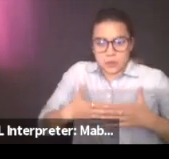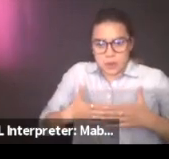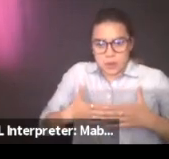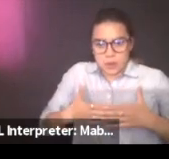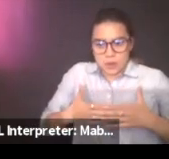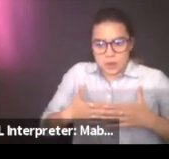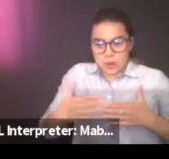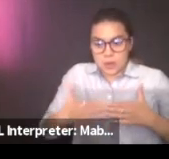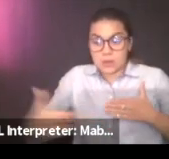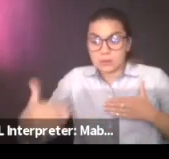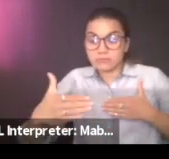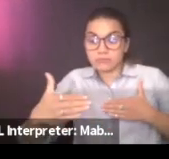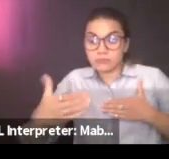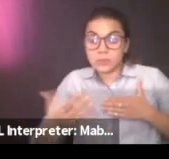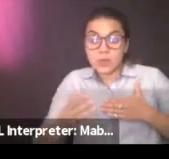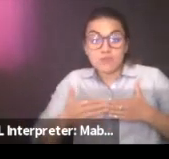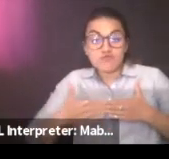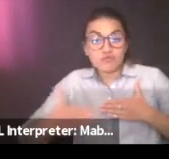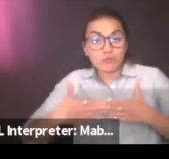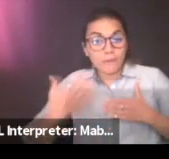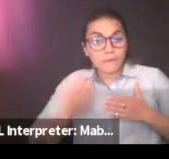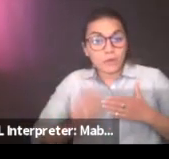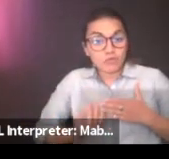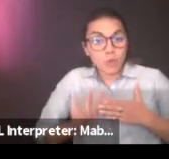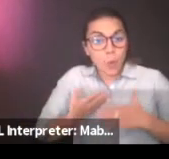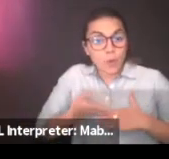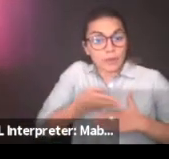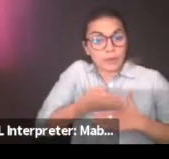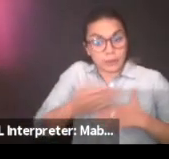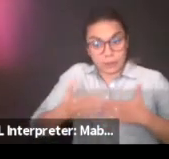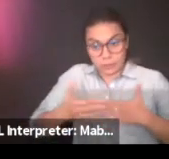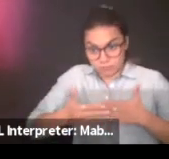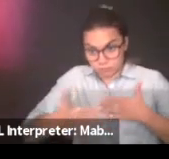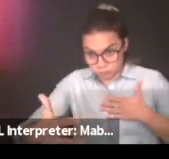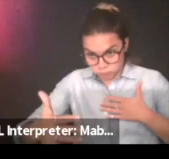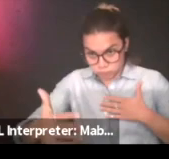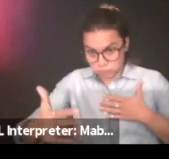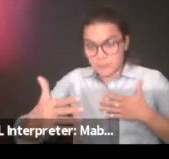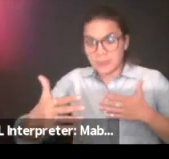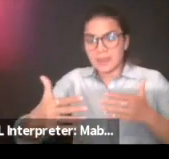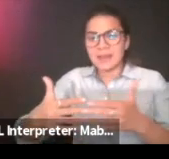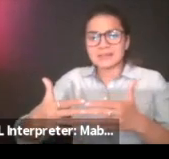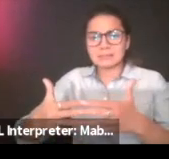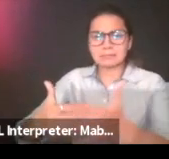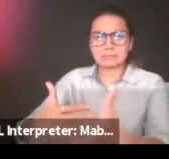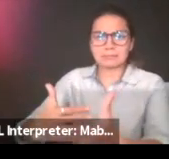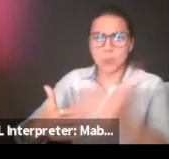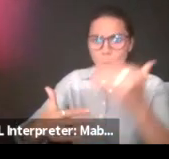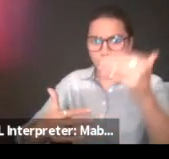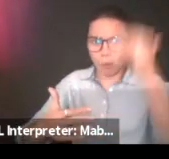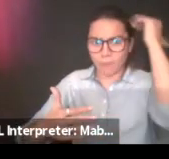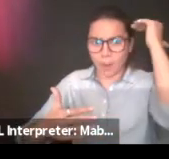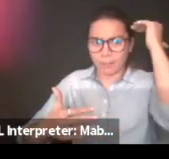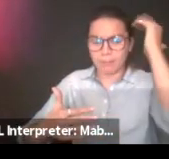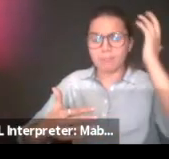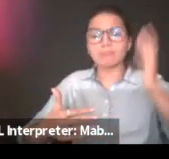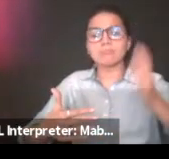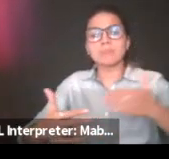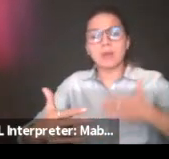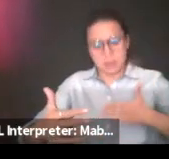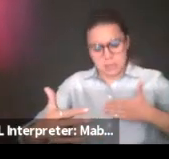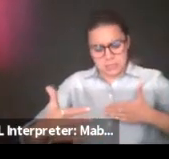overwhelm zone. So when you're answering these kinds of questions, sometimes it's good to push ourselves a little bit outside that comfort